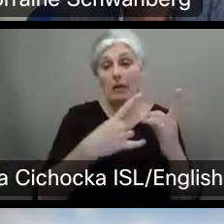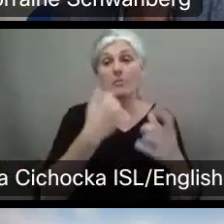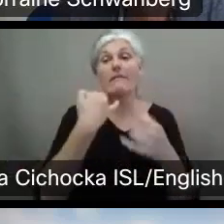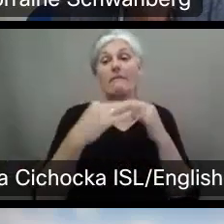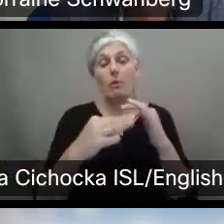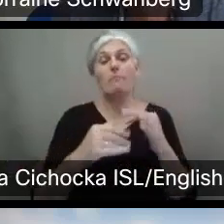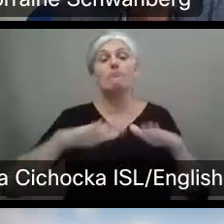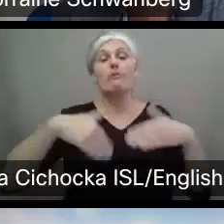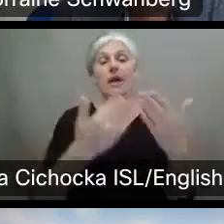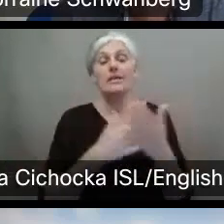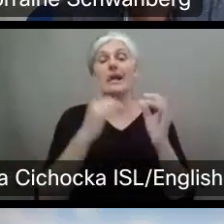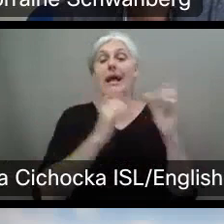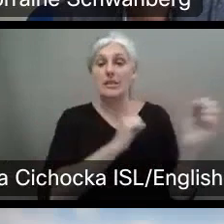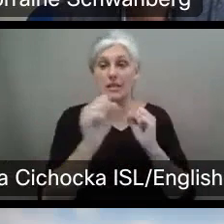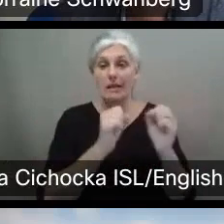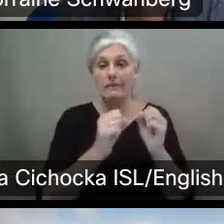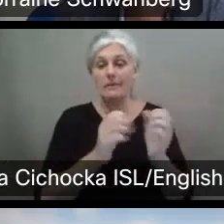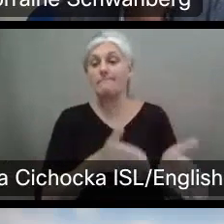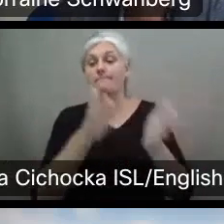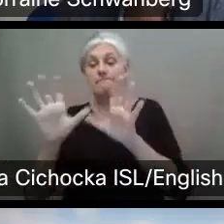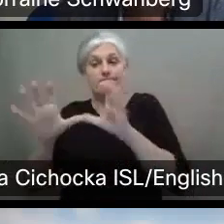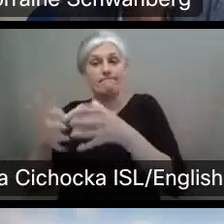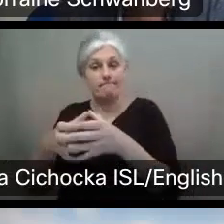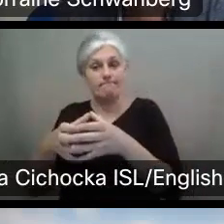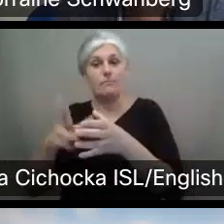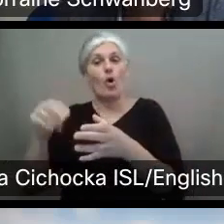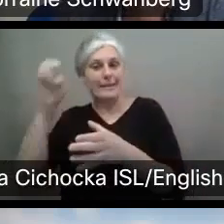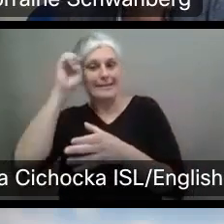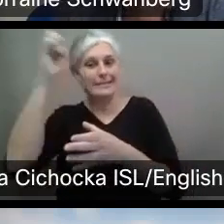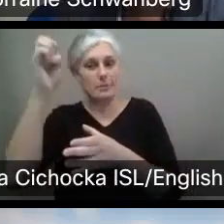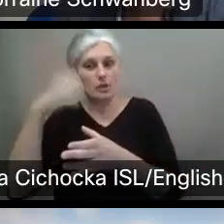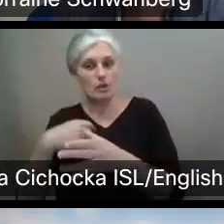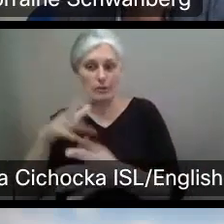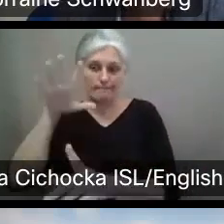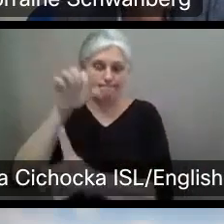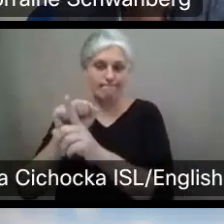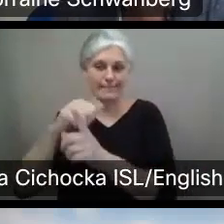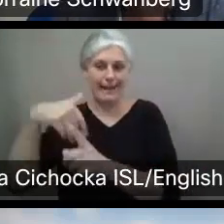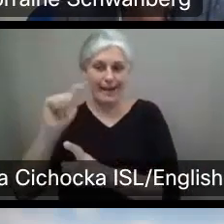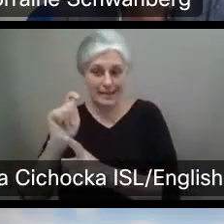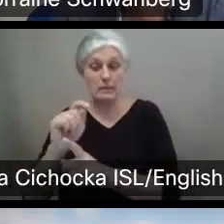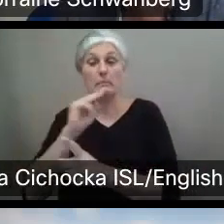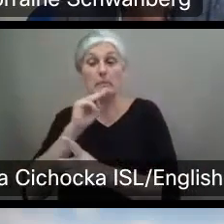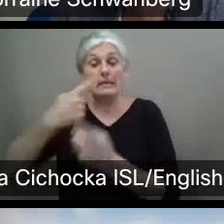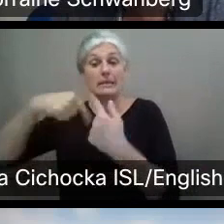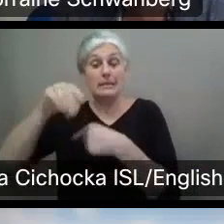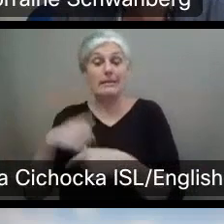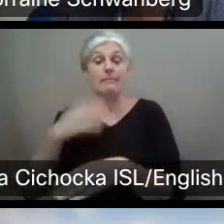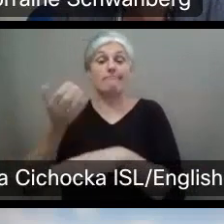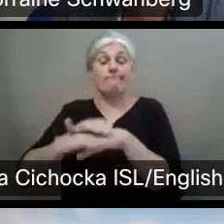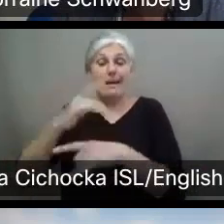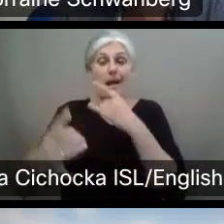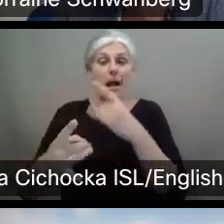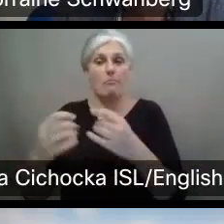of a health service. Unanticipated death is not defined in the Act, but understood to mean that where there was a death other than